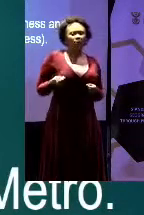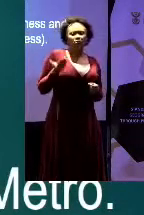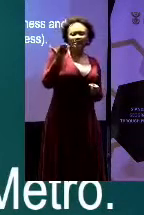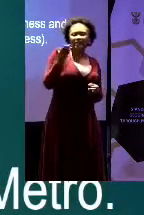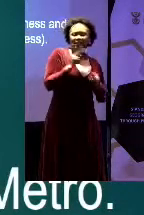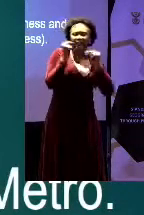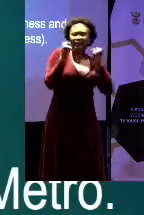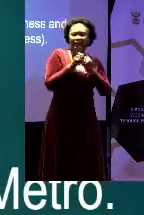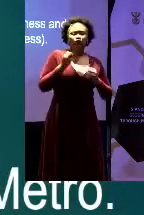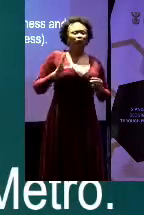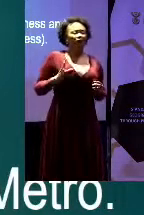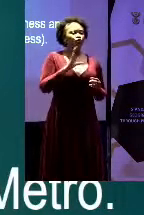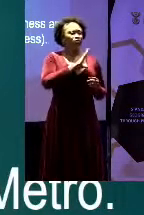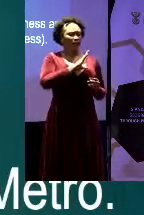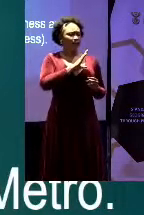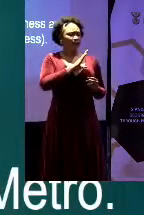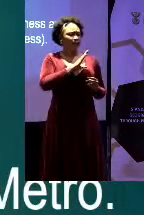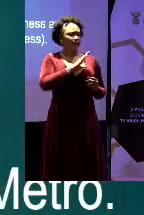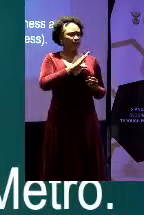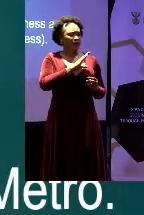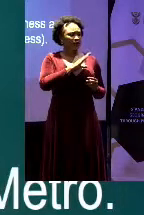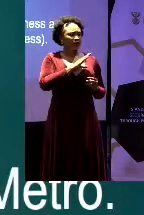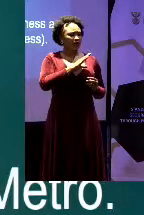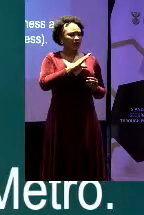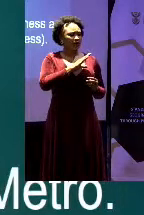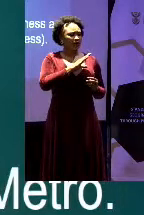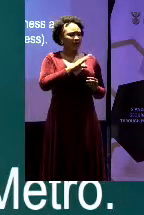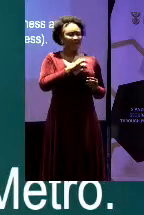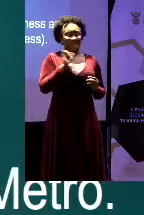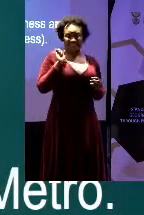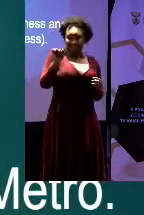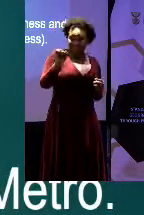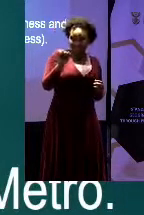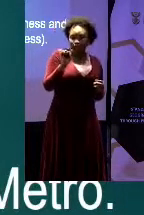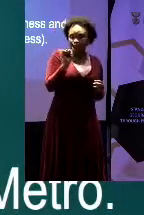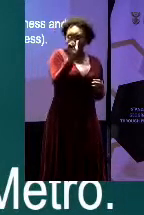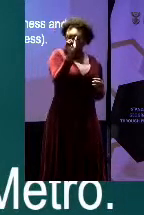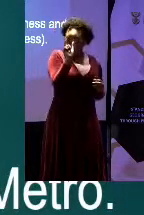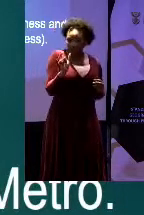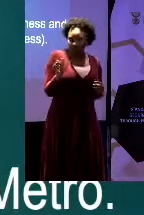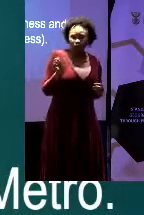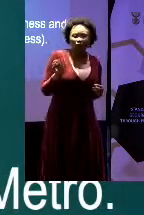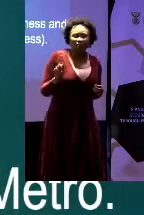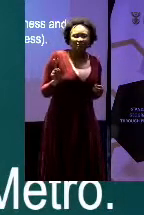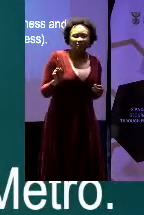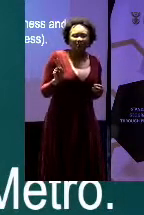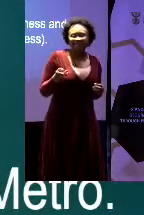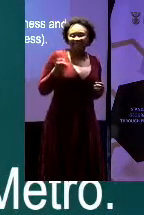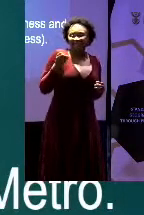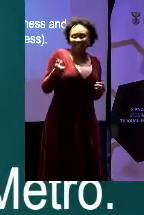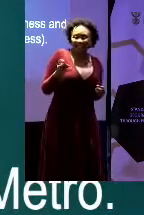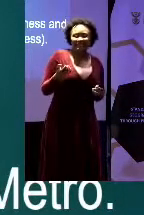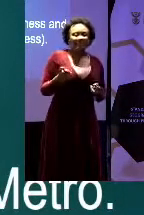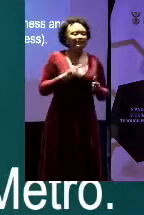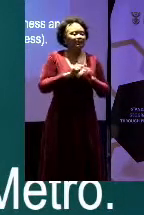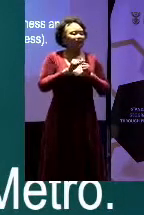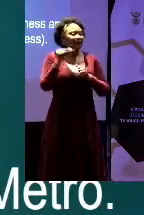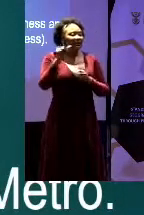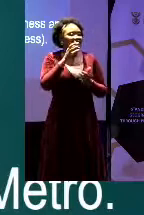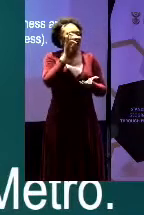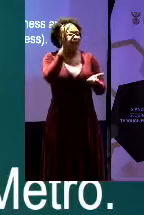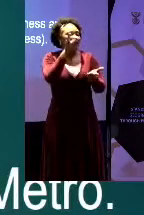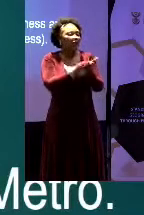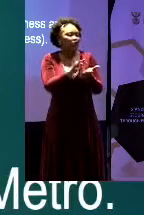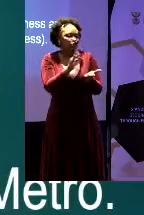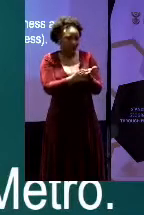for consideration, these are his words. This is the best application